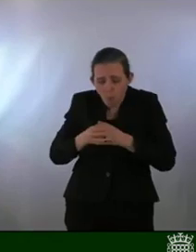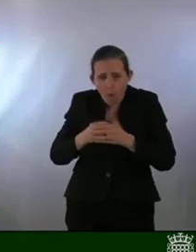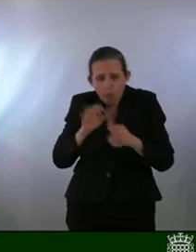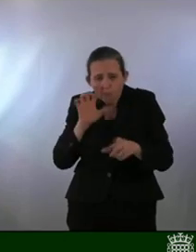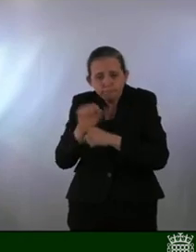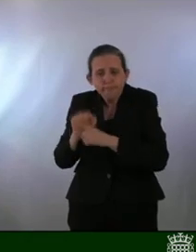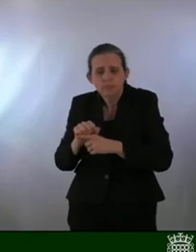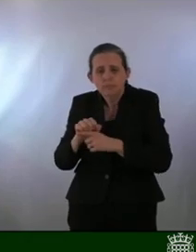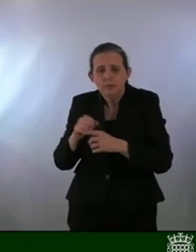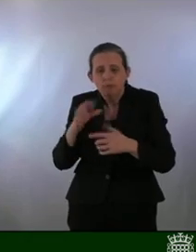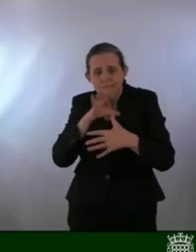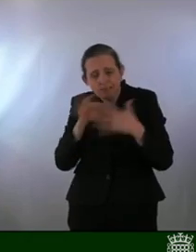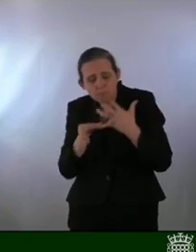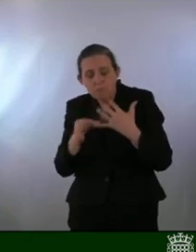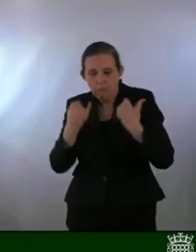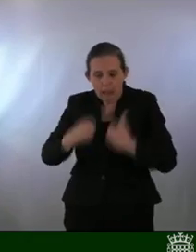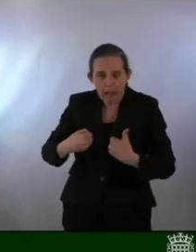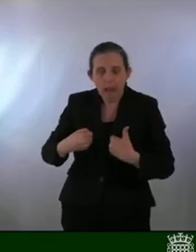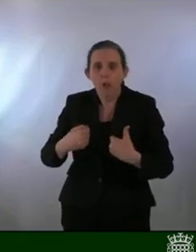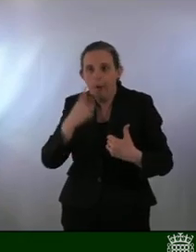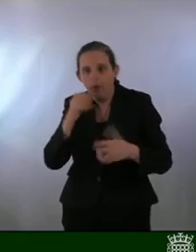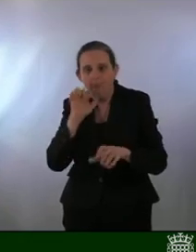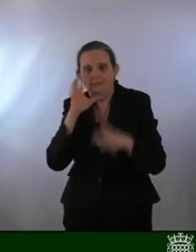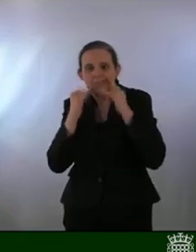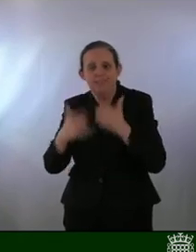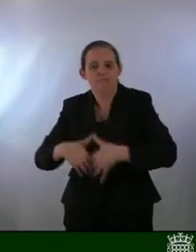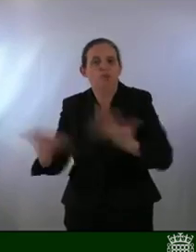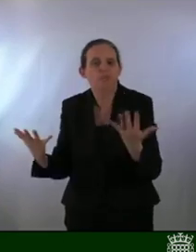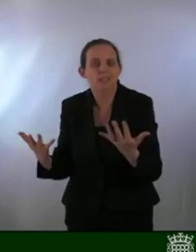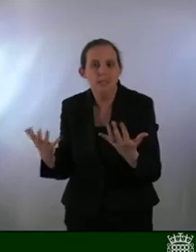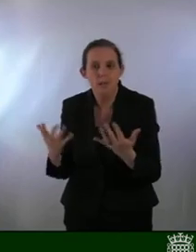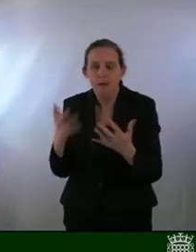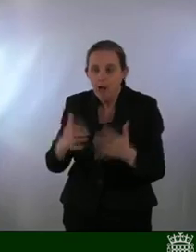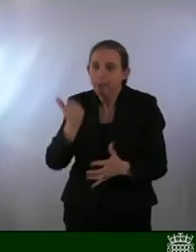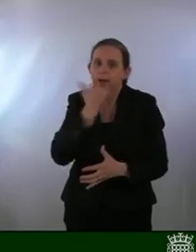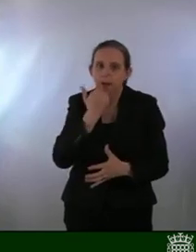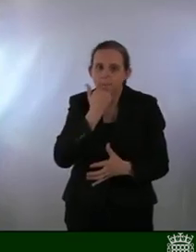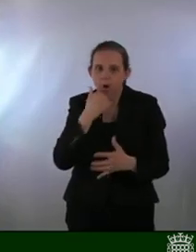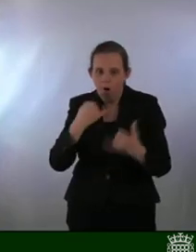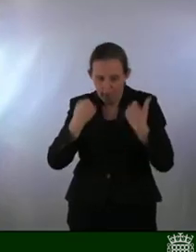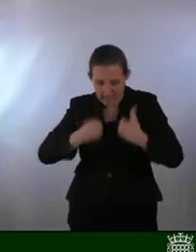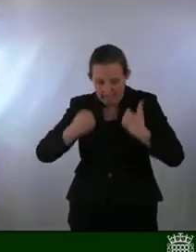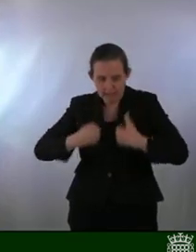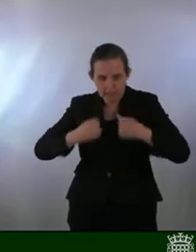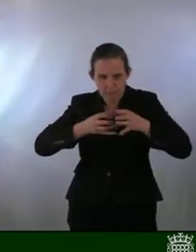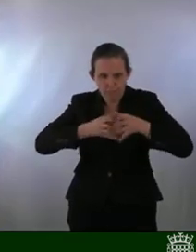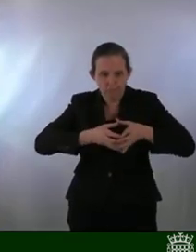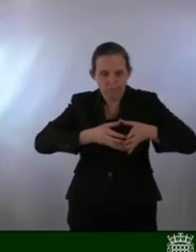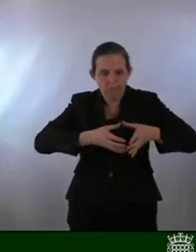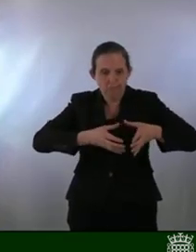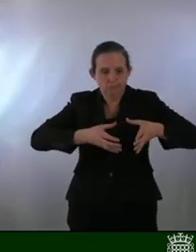suspected symptoms. As the number of cases has risen exponentially and our increase in the number of tests has